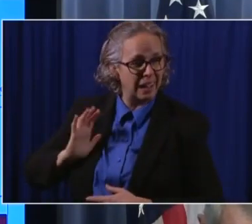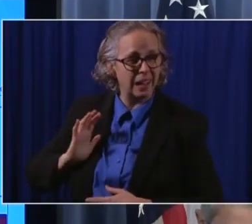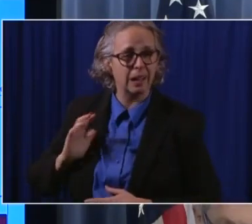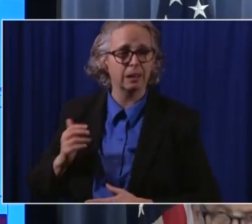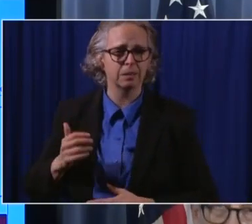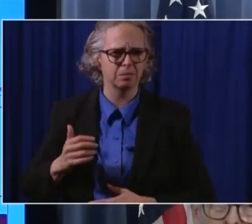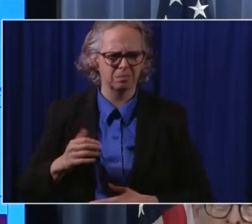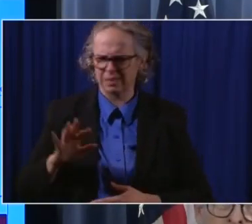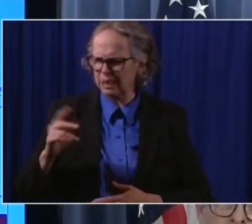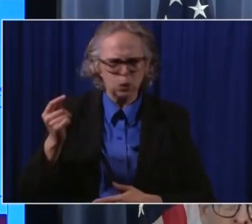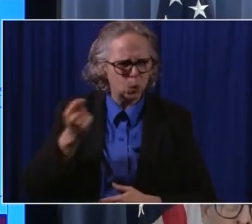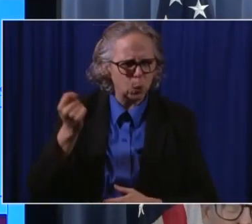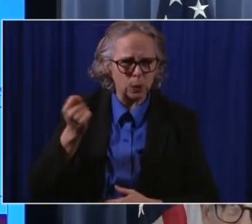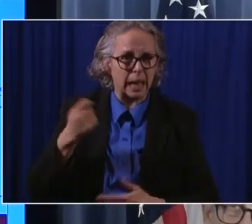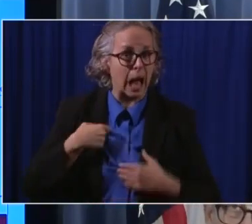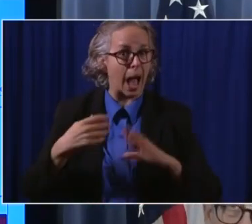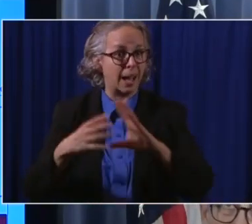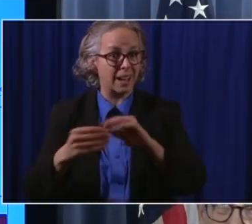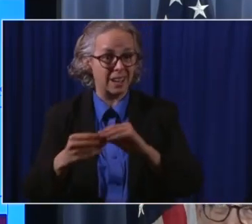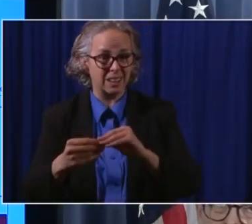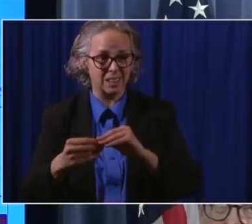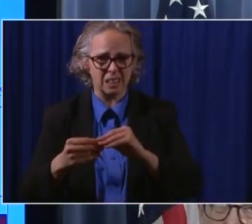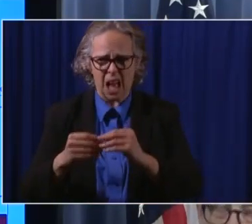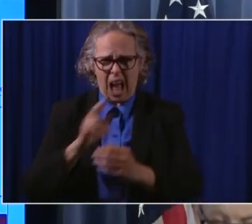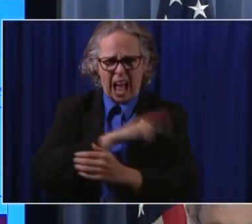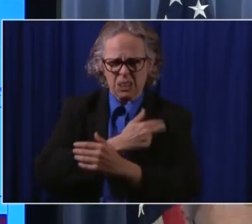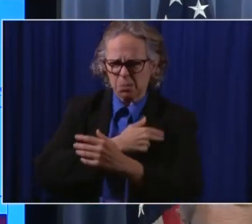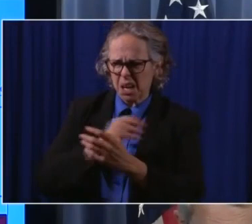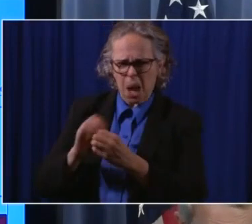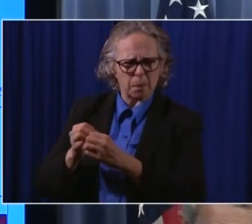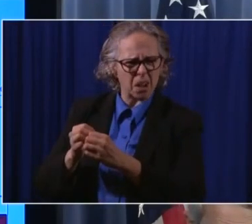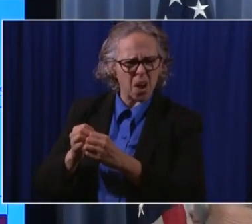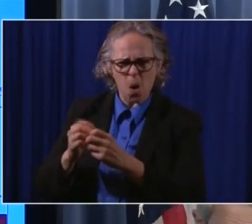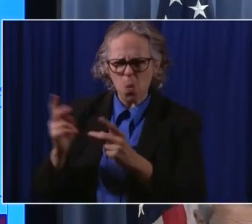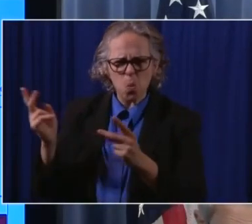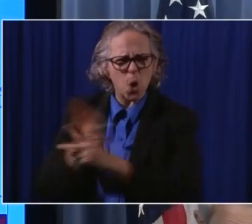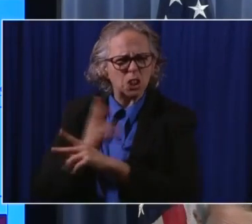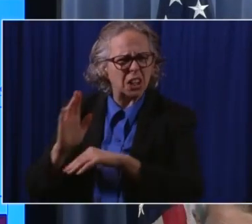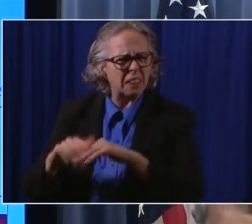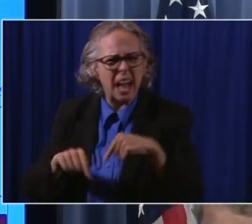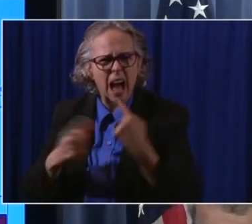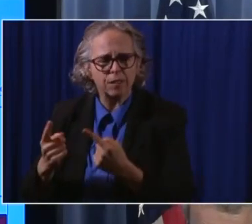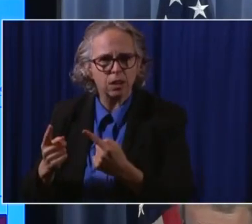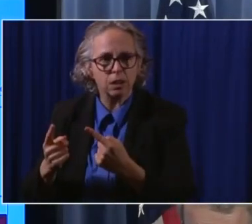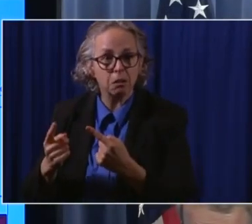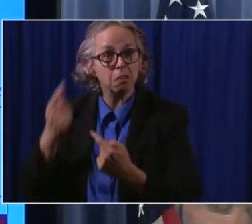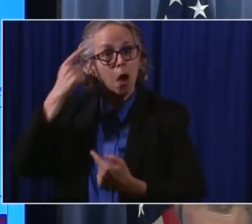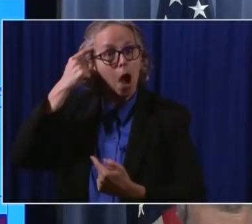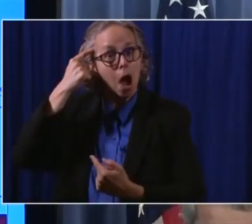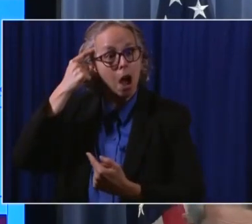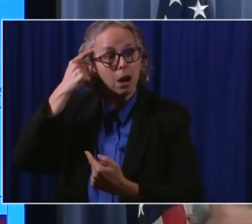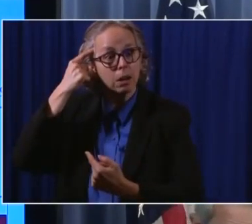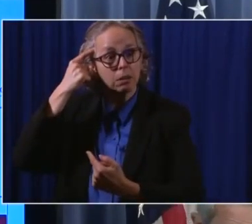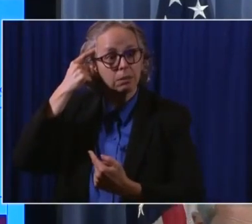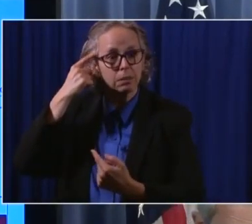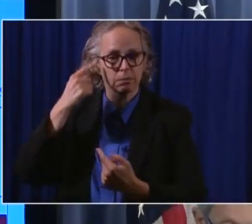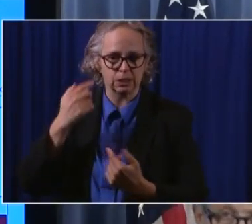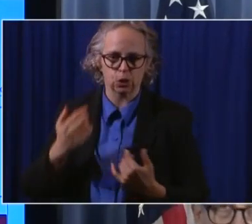had the highest number of people in the hospital that we've ever had from COVID. So those are not